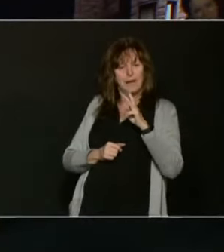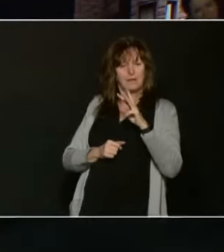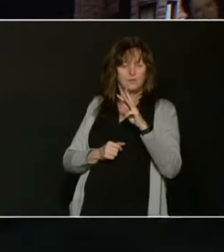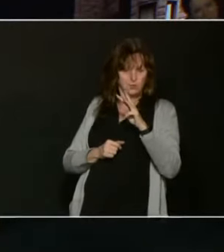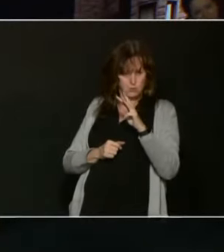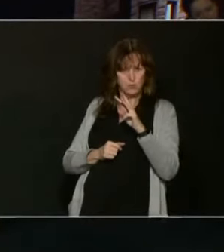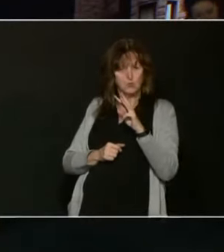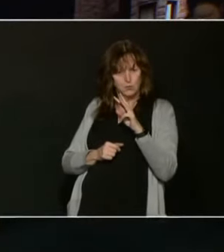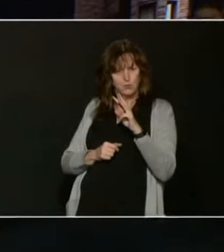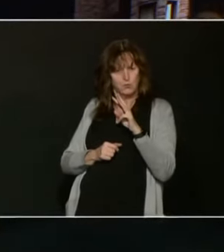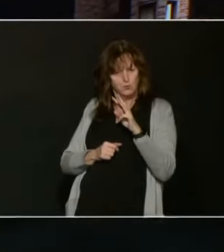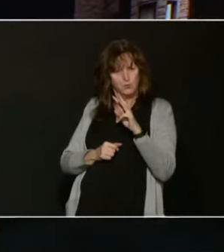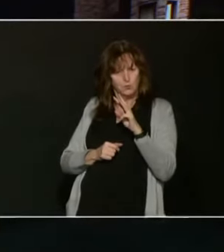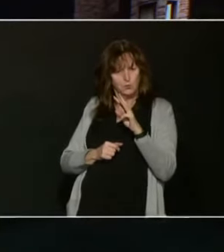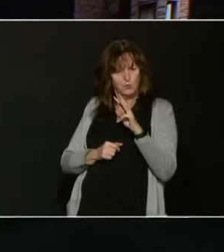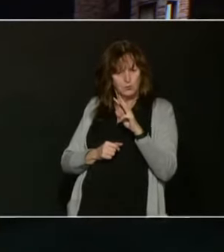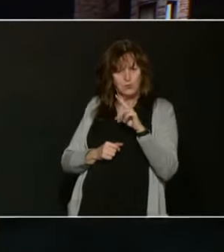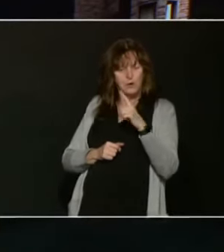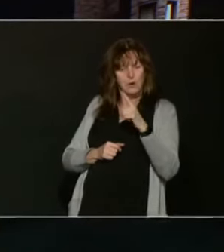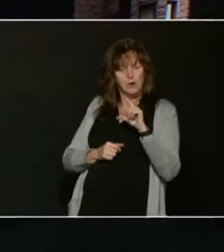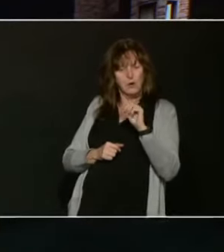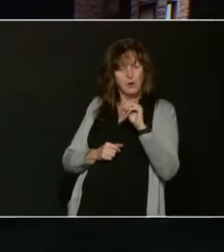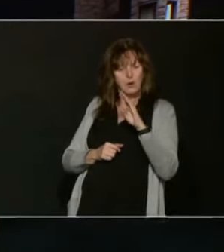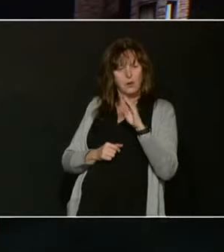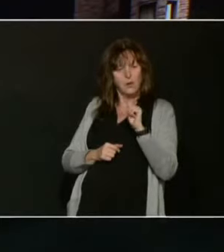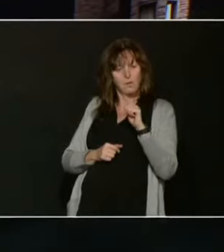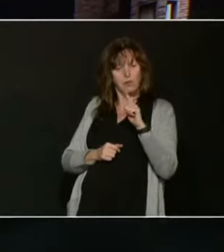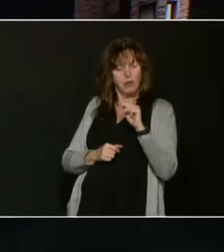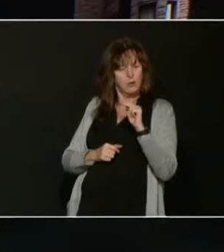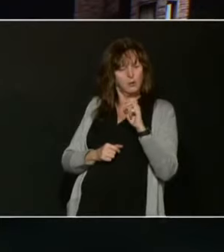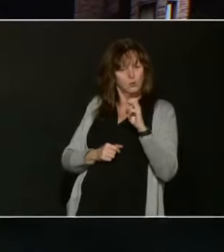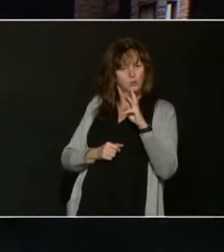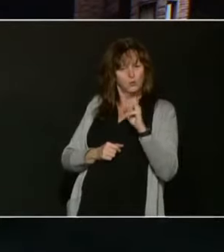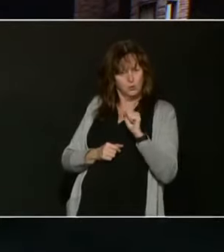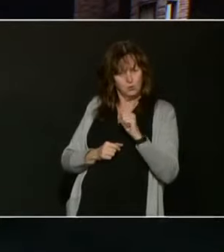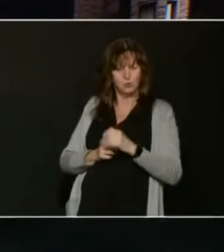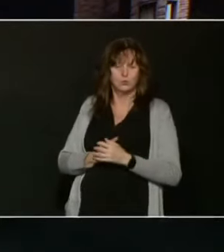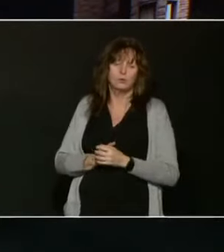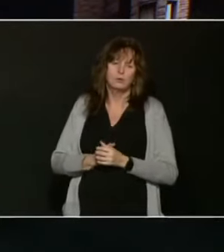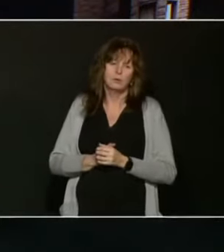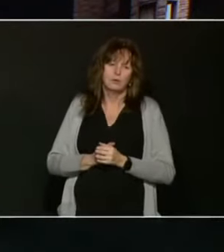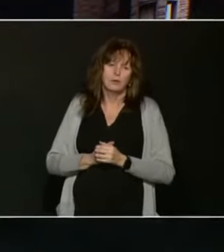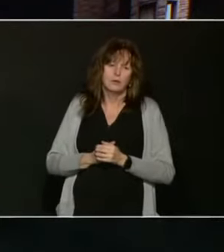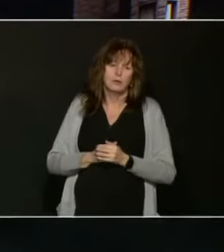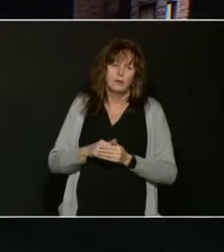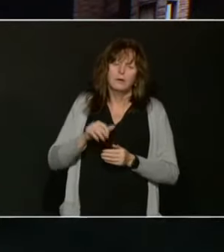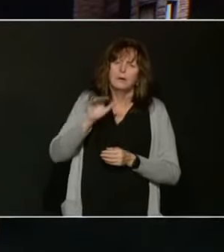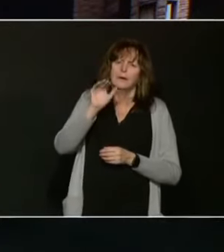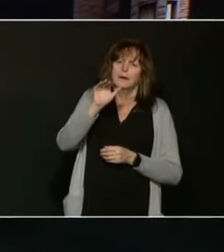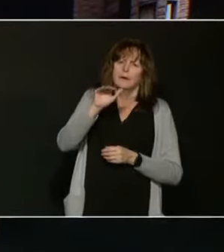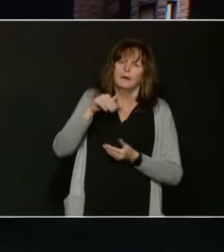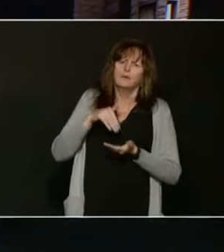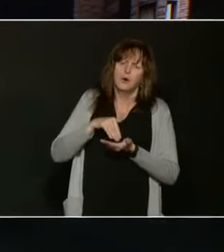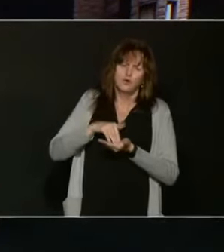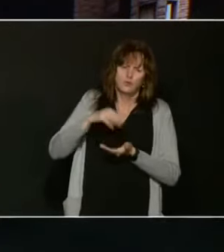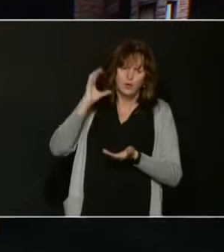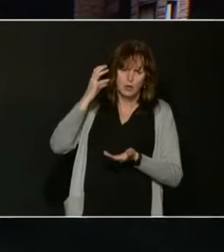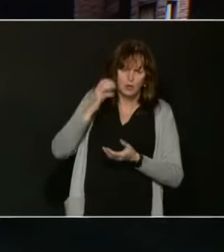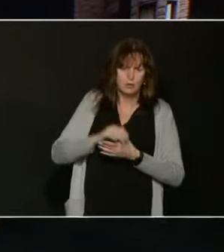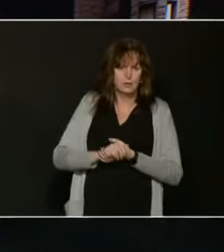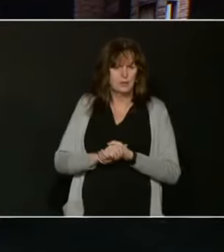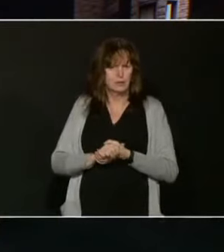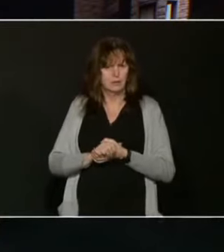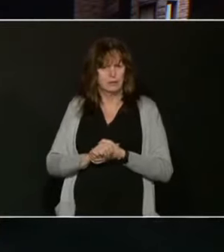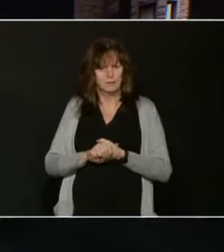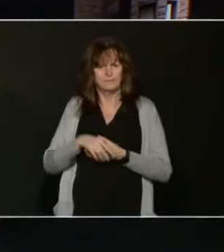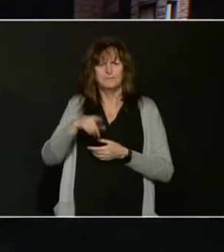go ahead. Hi, Dr. Brown. I'm wondering, when it comes to the slide 10, when you're looking